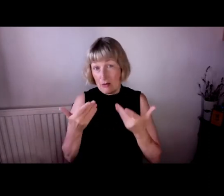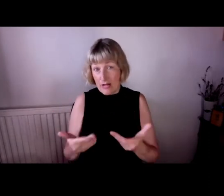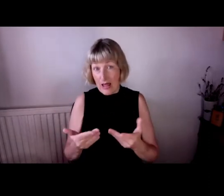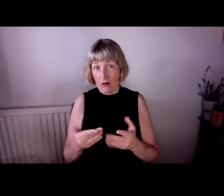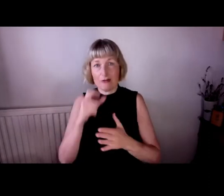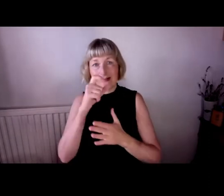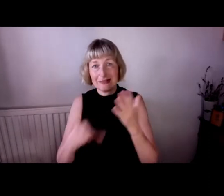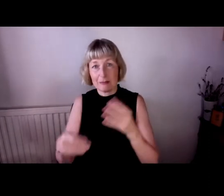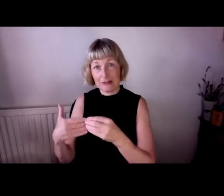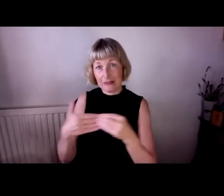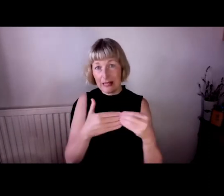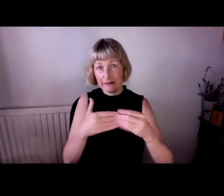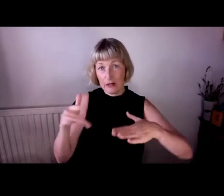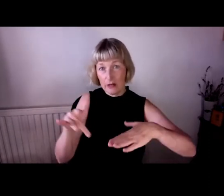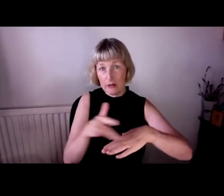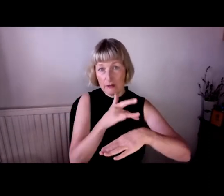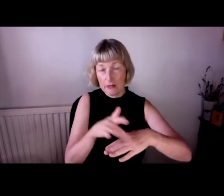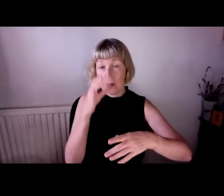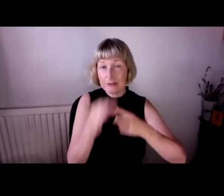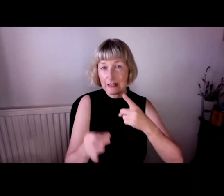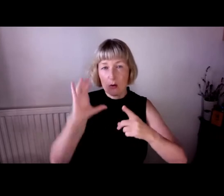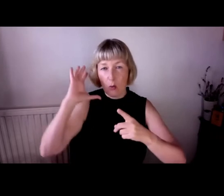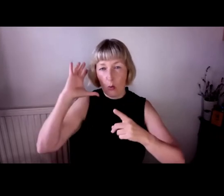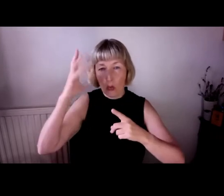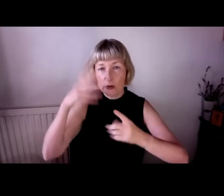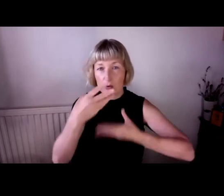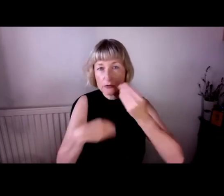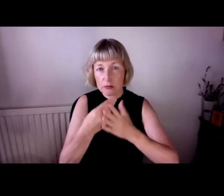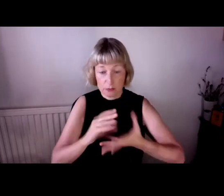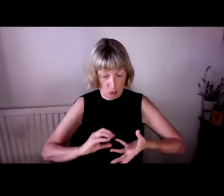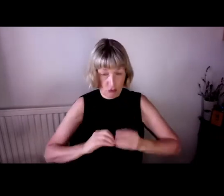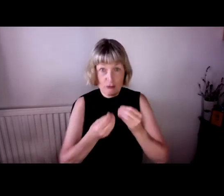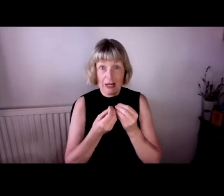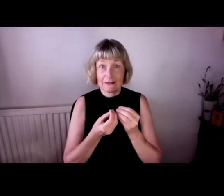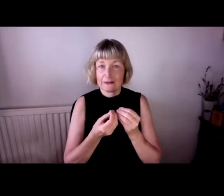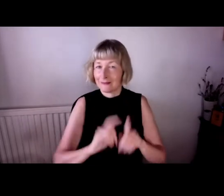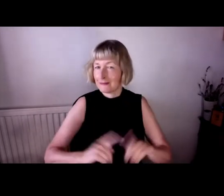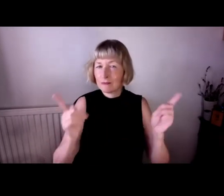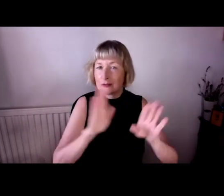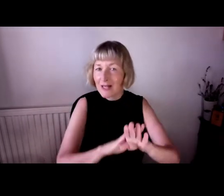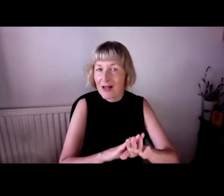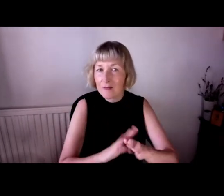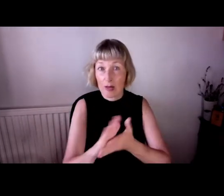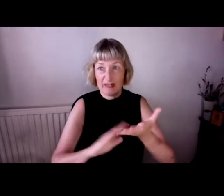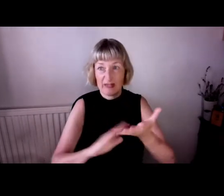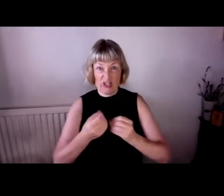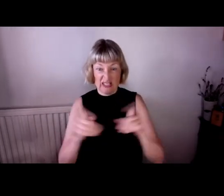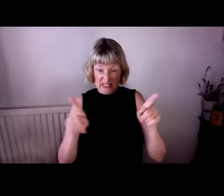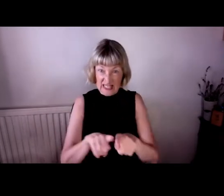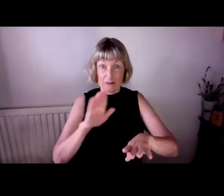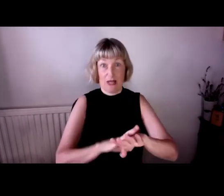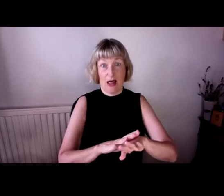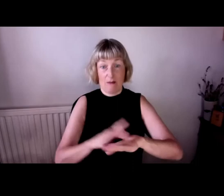theatre, that the audio description will be created at a different time. It will be created in the room with